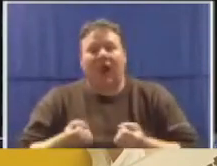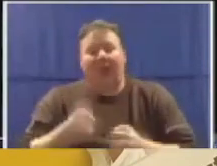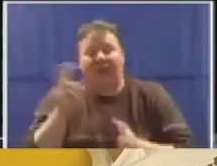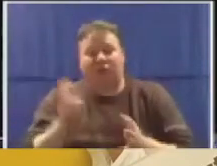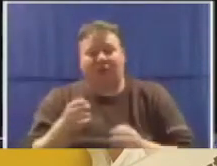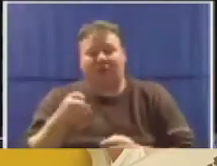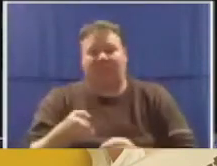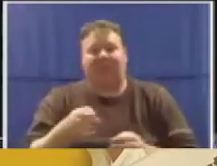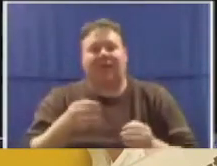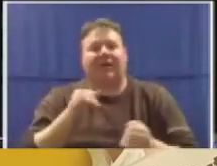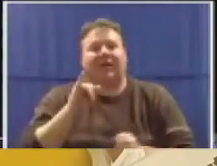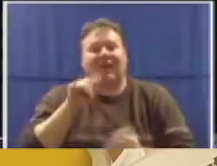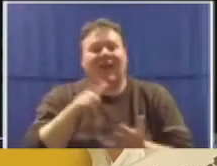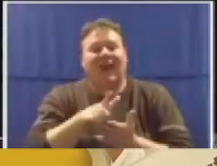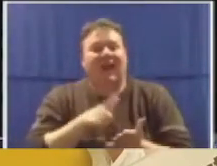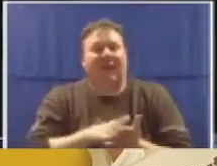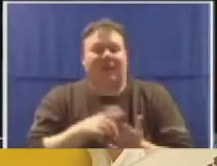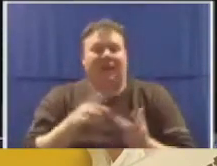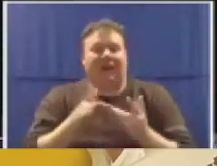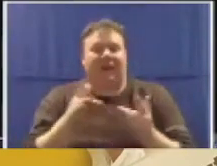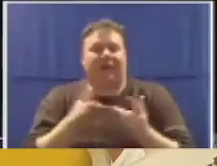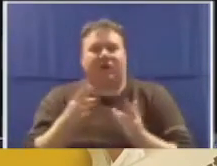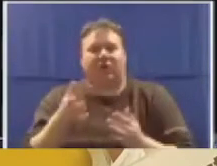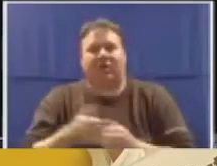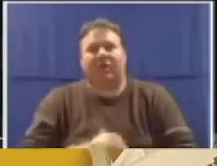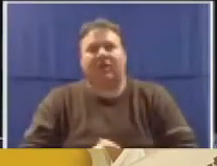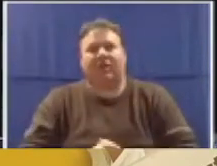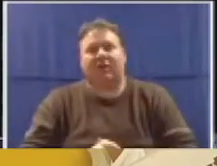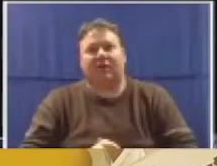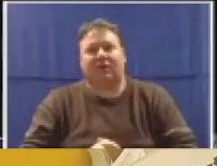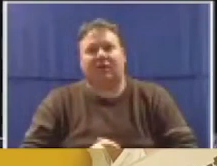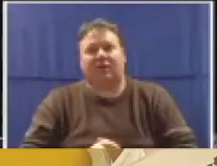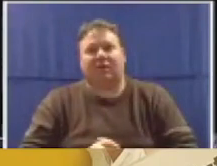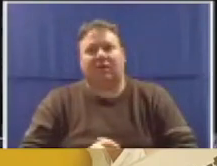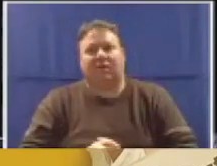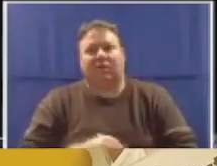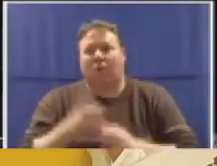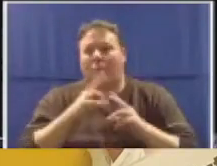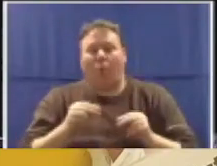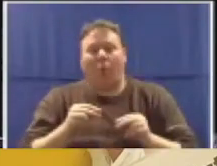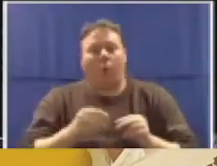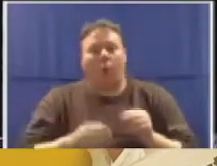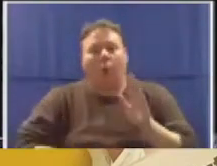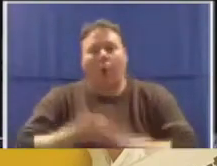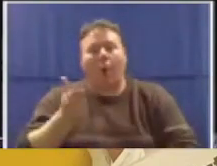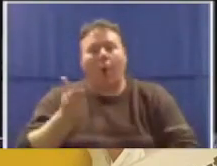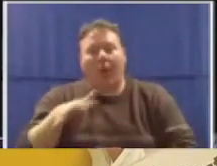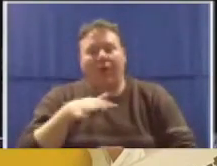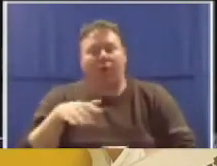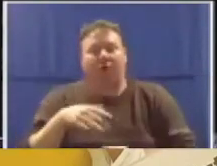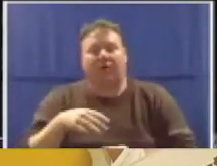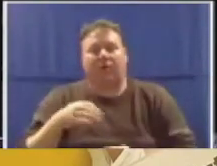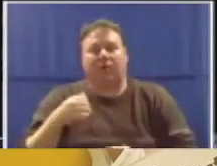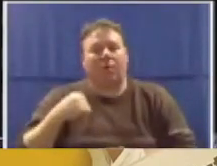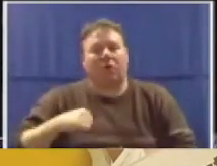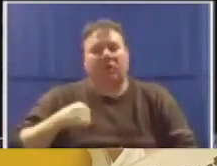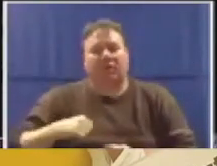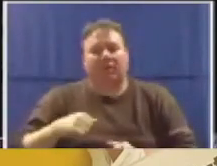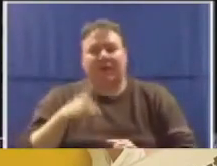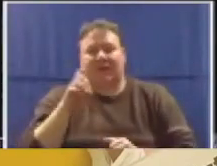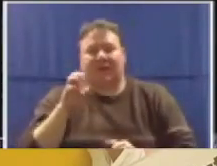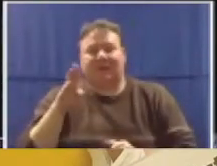is from illegal connections. And they've become no-go areas for municipal debt collectors. To illustrate